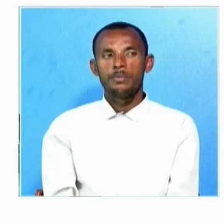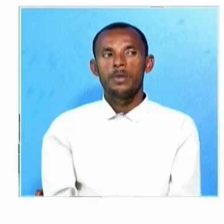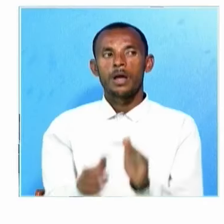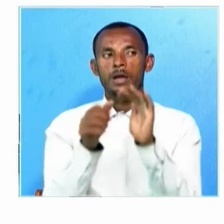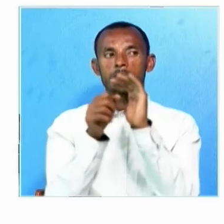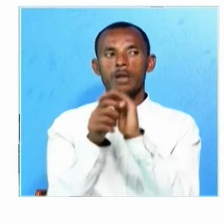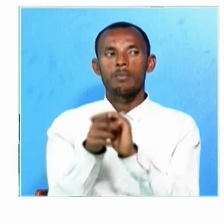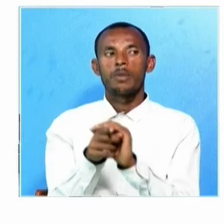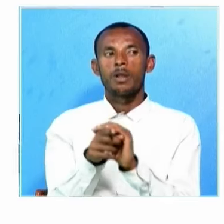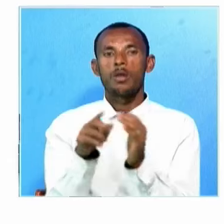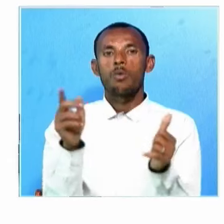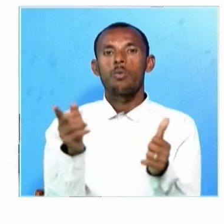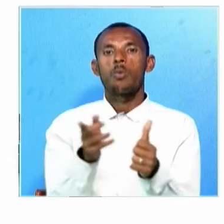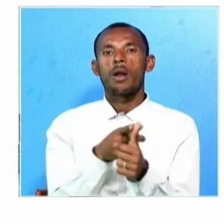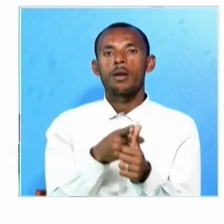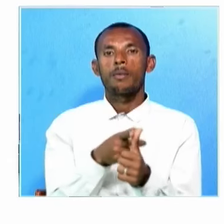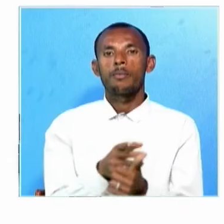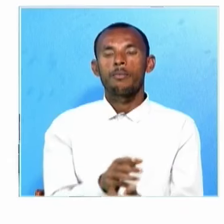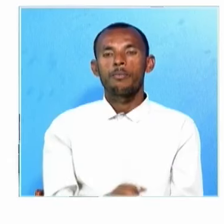Example 1.